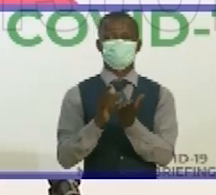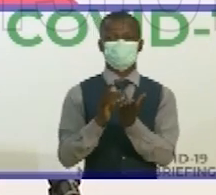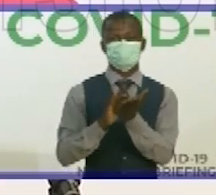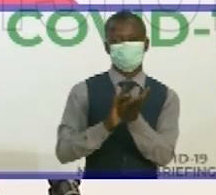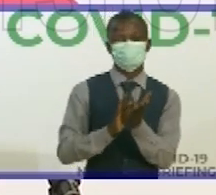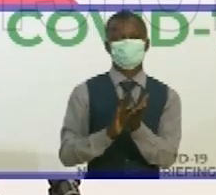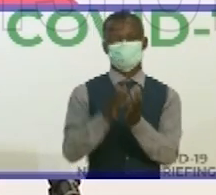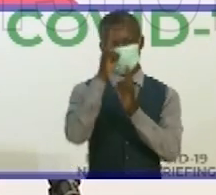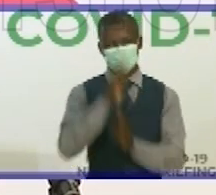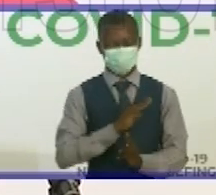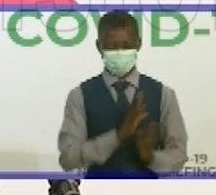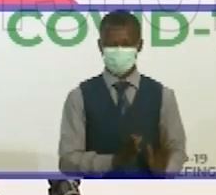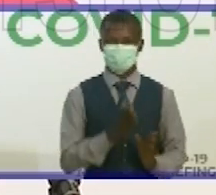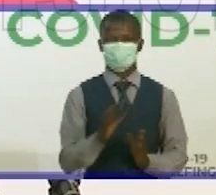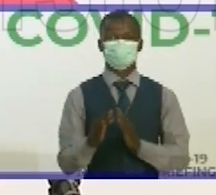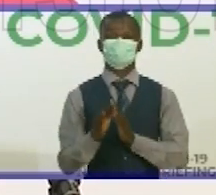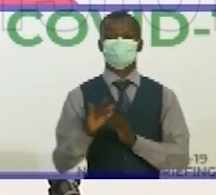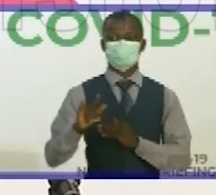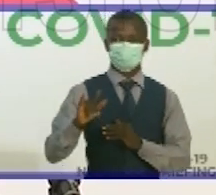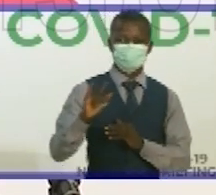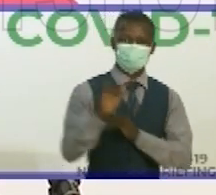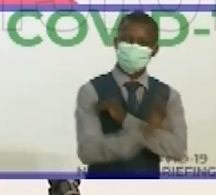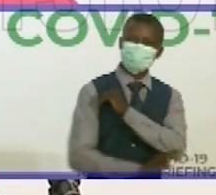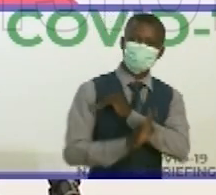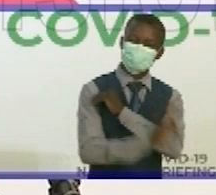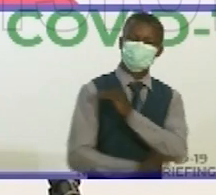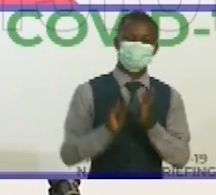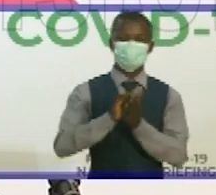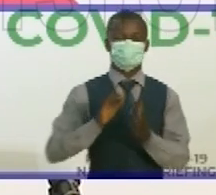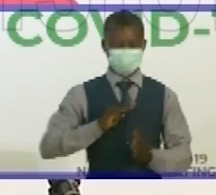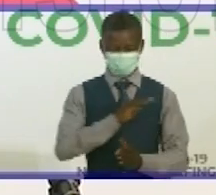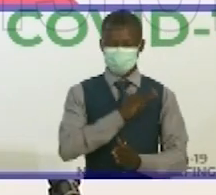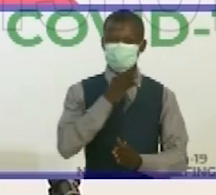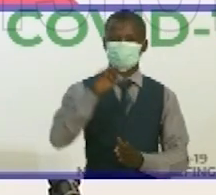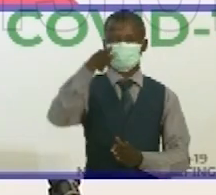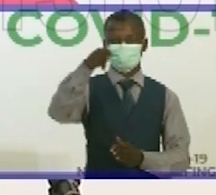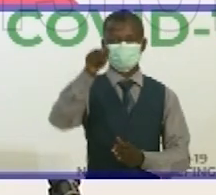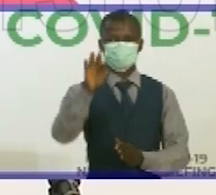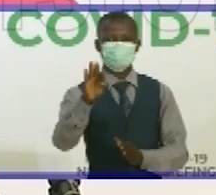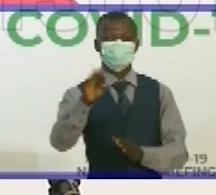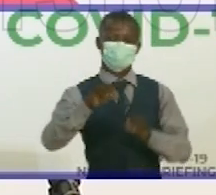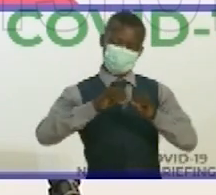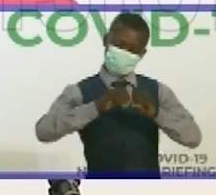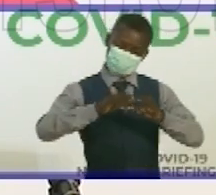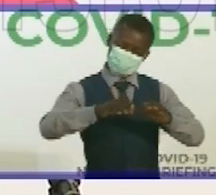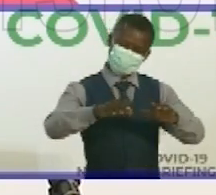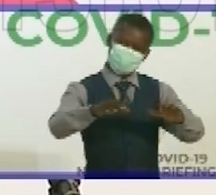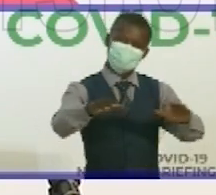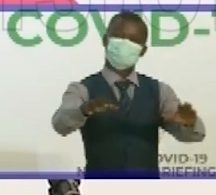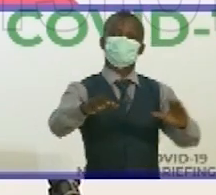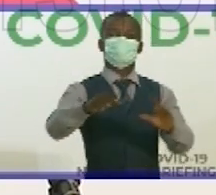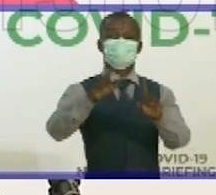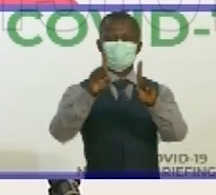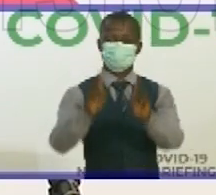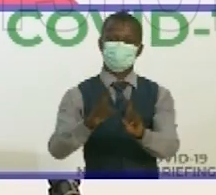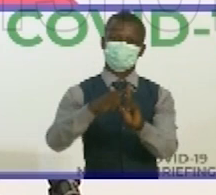of Foreign Affairs, who is a member of the Presidential Task Force, went viral. That singular piece